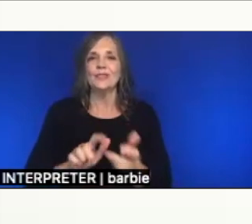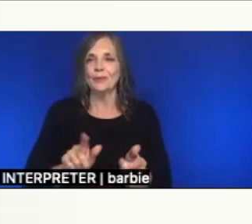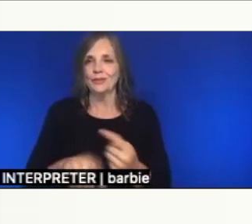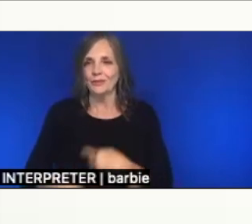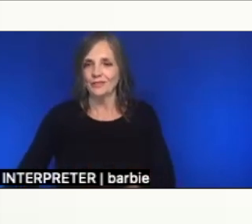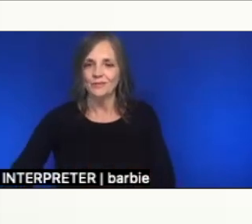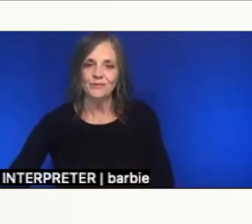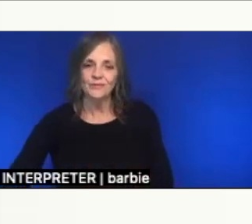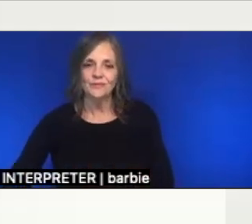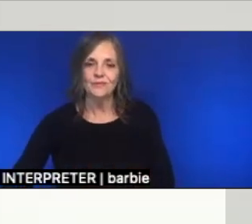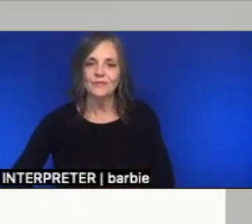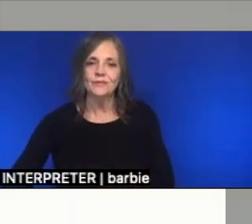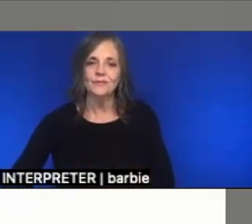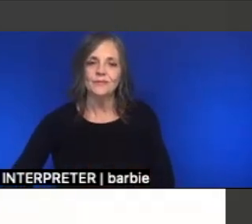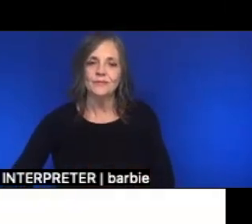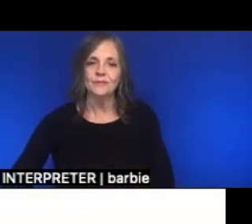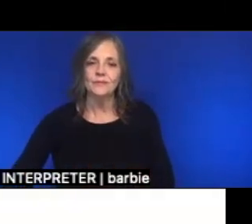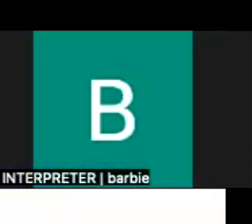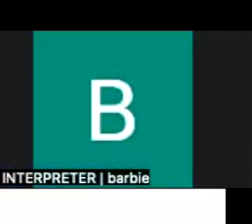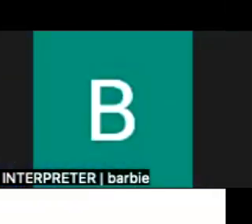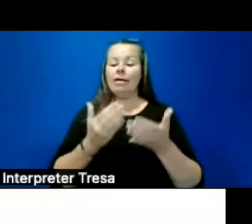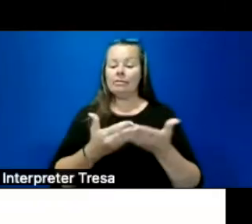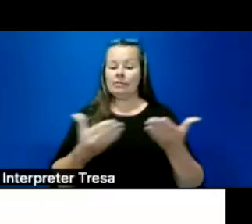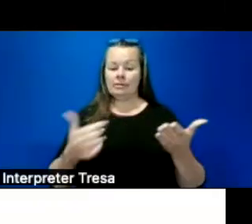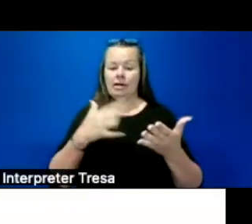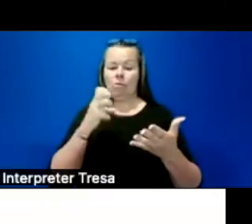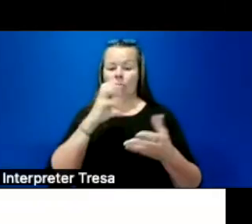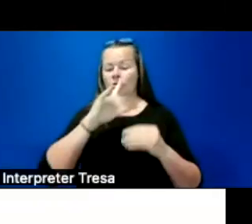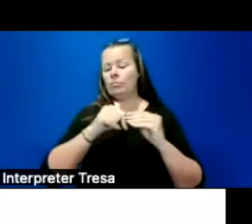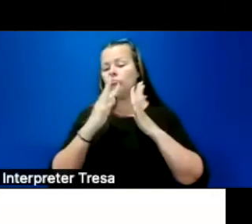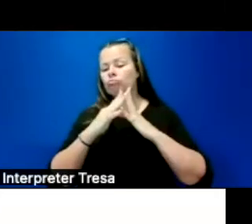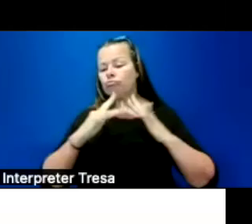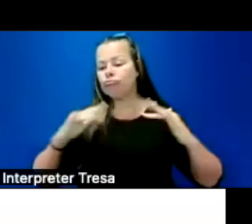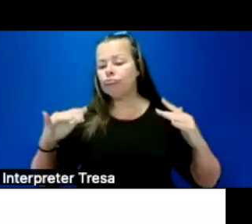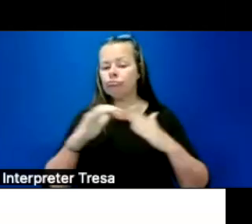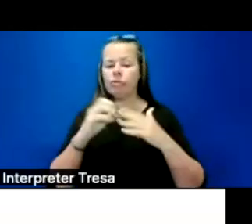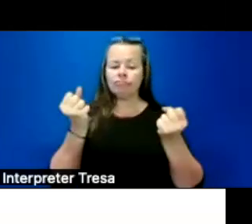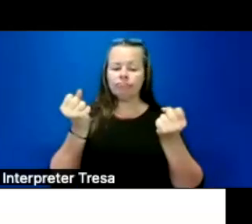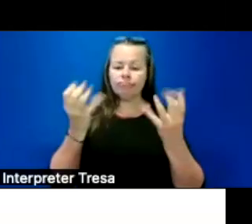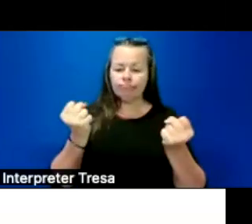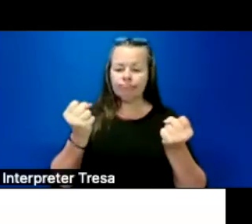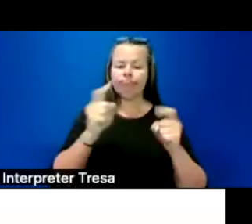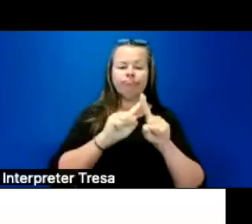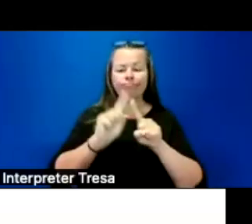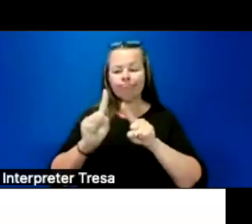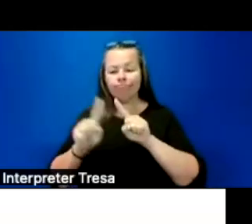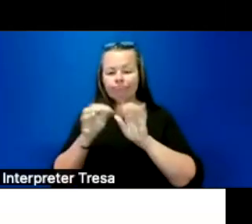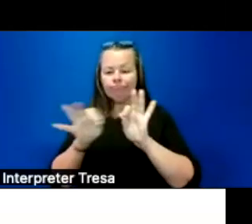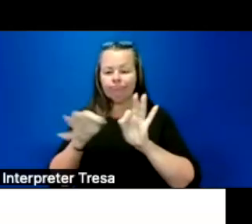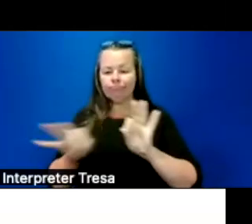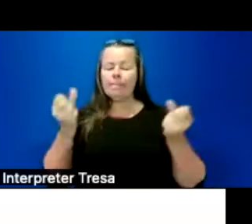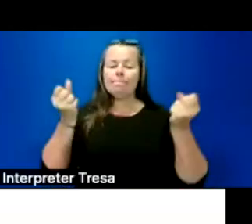And last but not least, I would like to talk about the diversity of the sign languages, because as I said, there are many, many languages. I